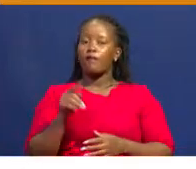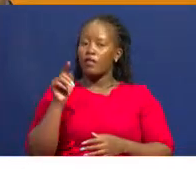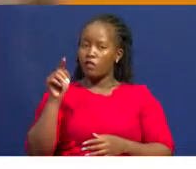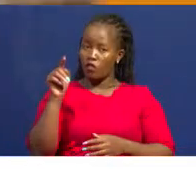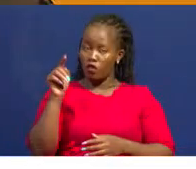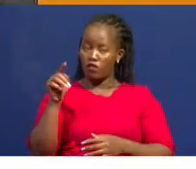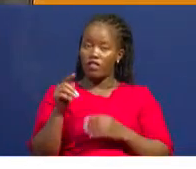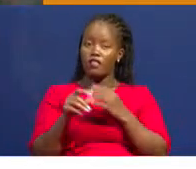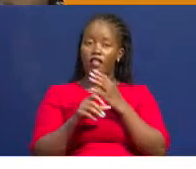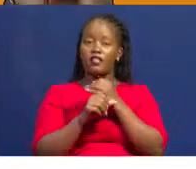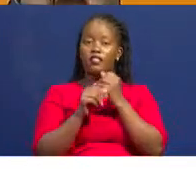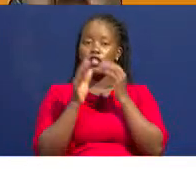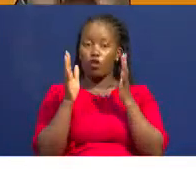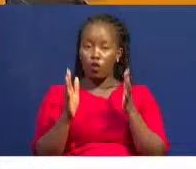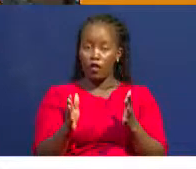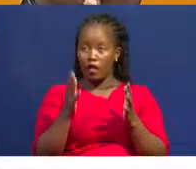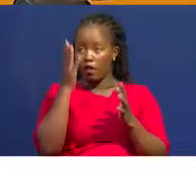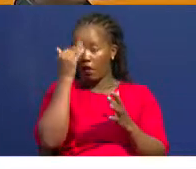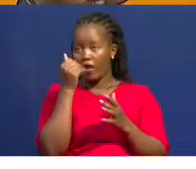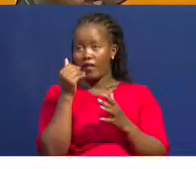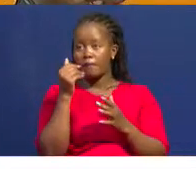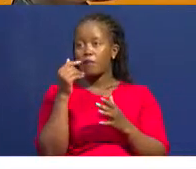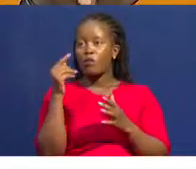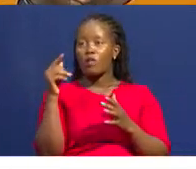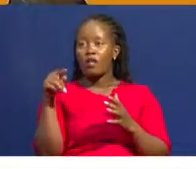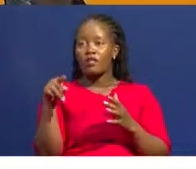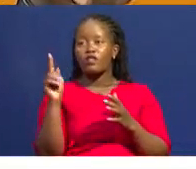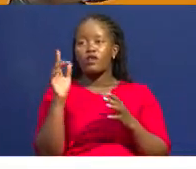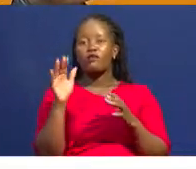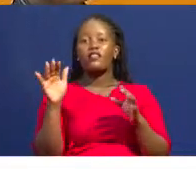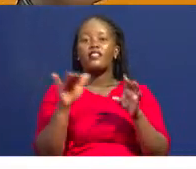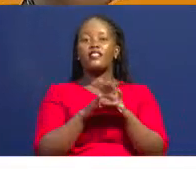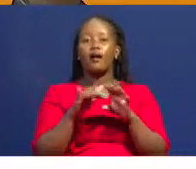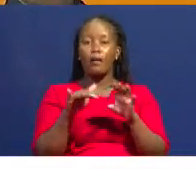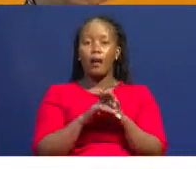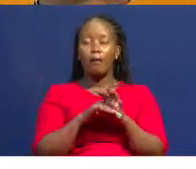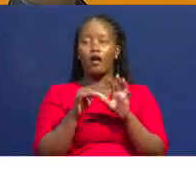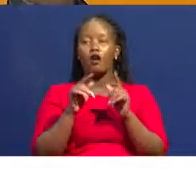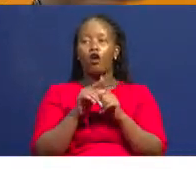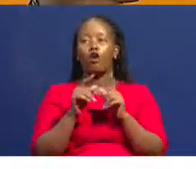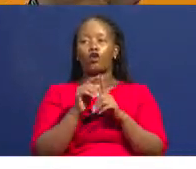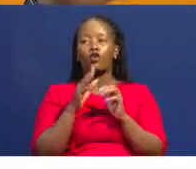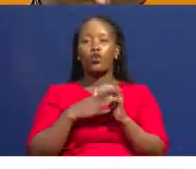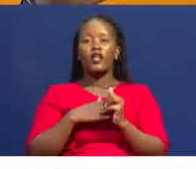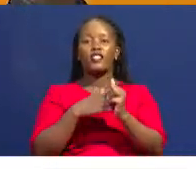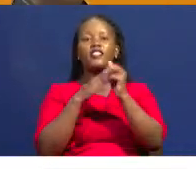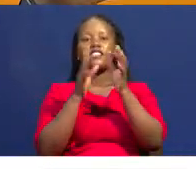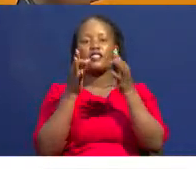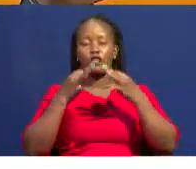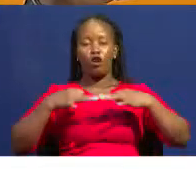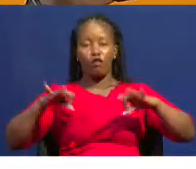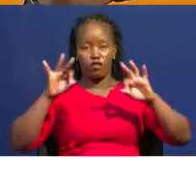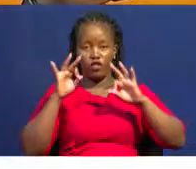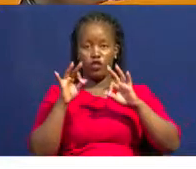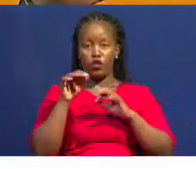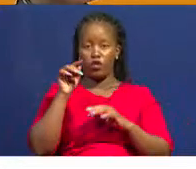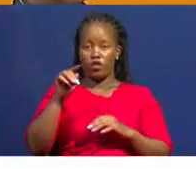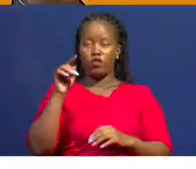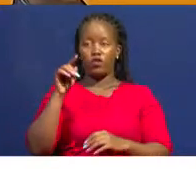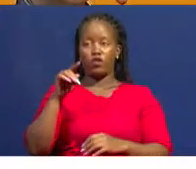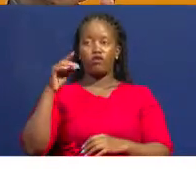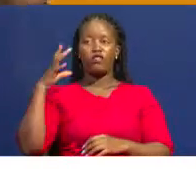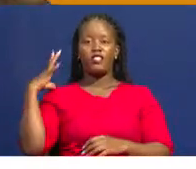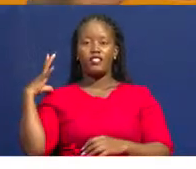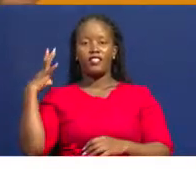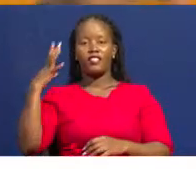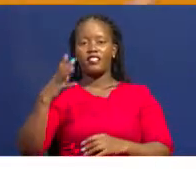is. Because he's a member. I think he's even the leading official on the road safety action. Yes, he's the chair. I